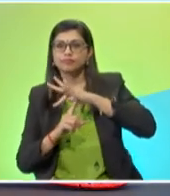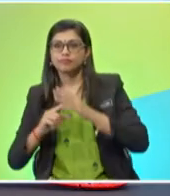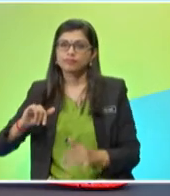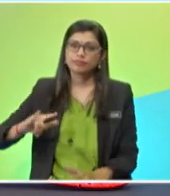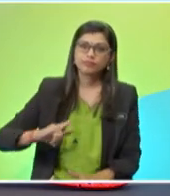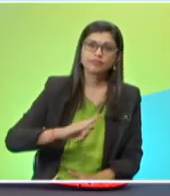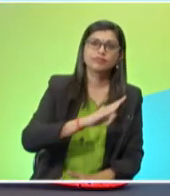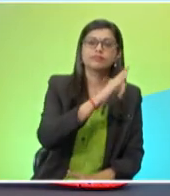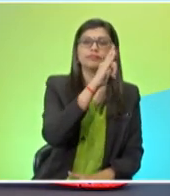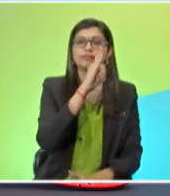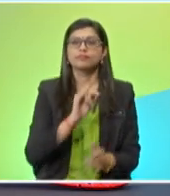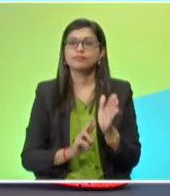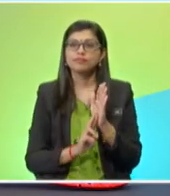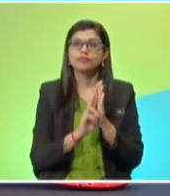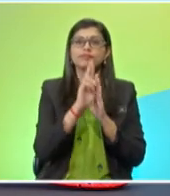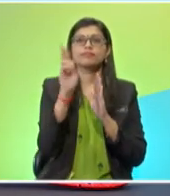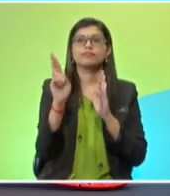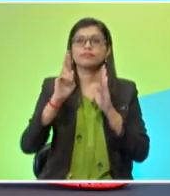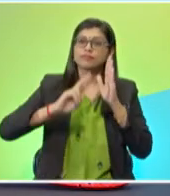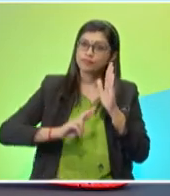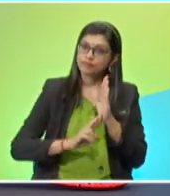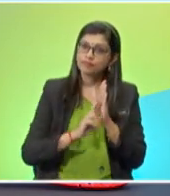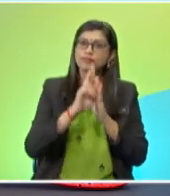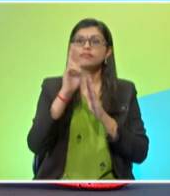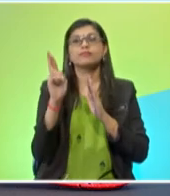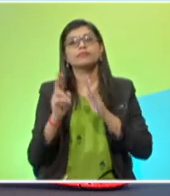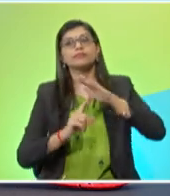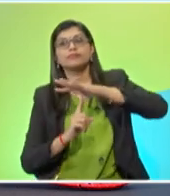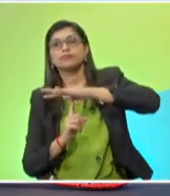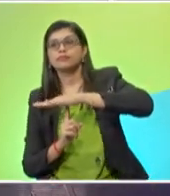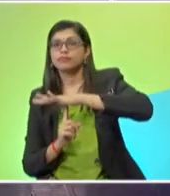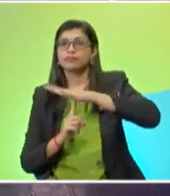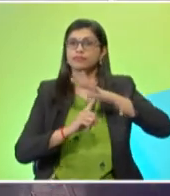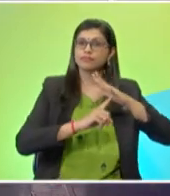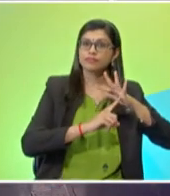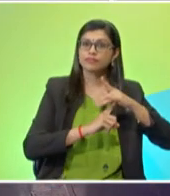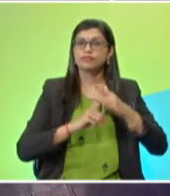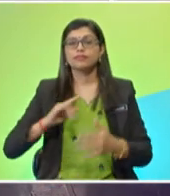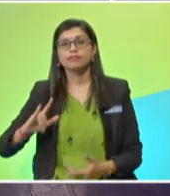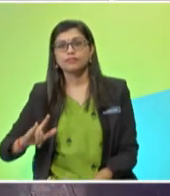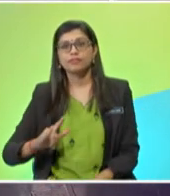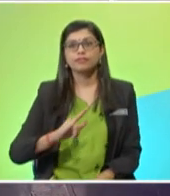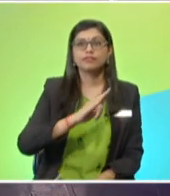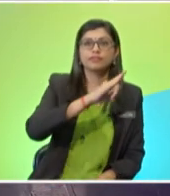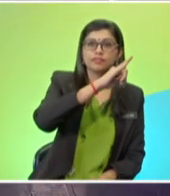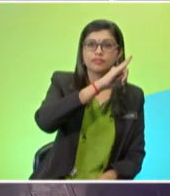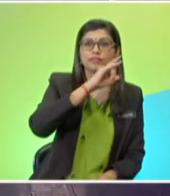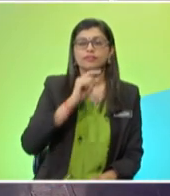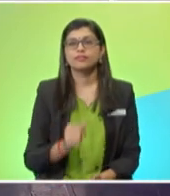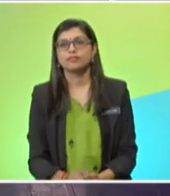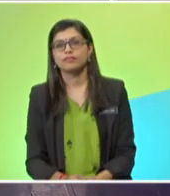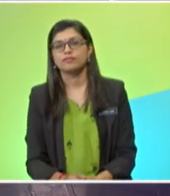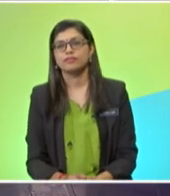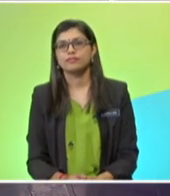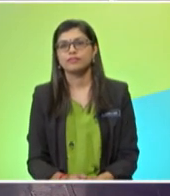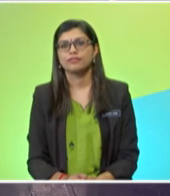an aeroplane, a rocket, helicopter, an aeroplane. Okay, it'll